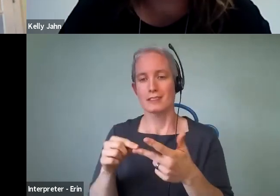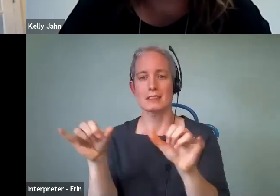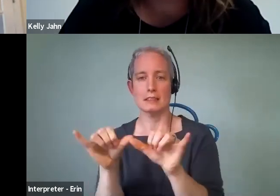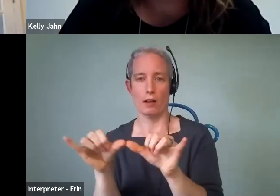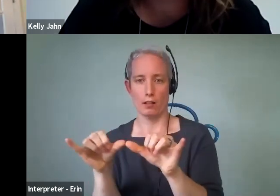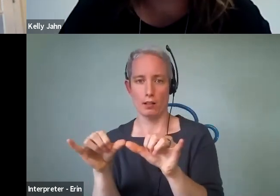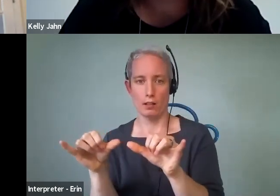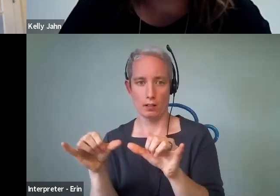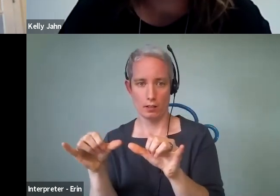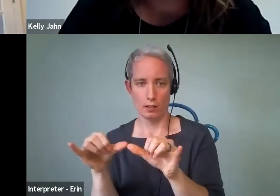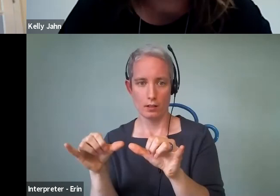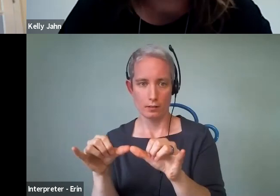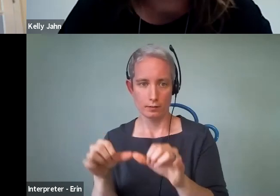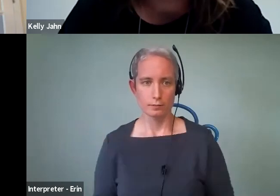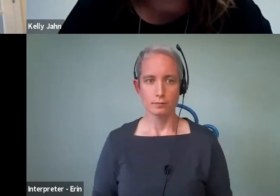that?